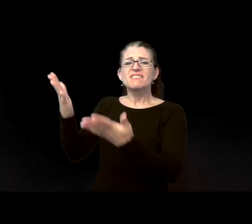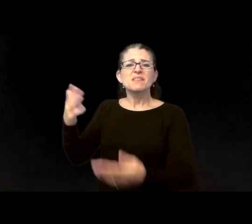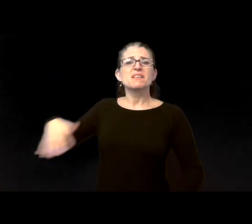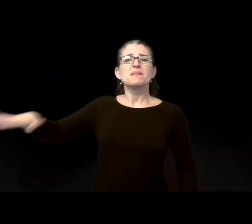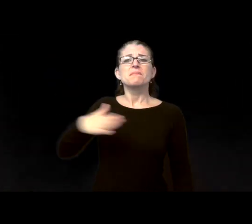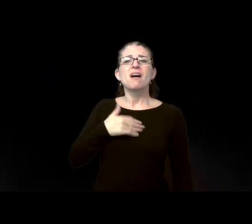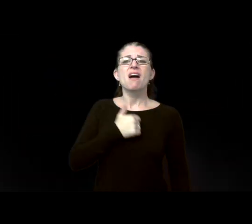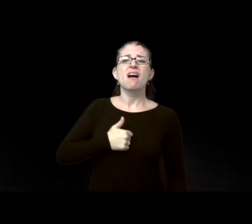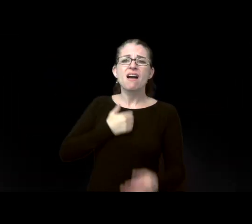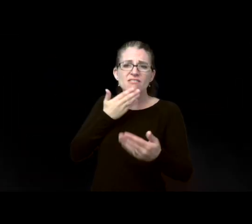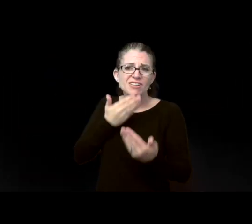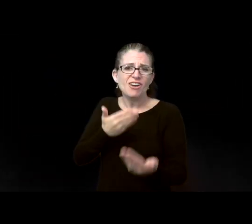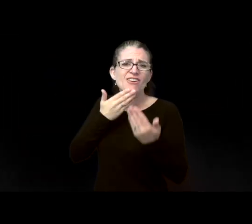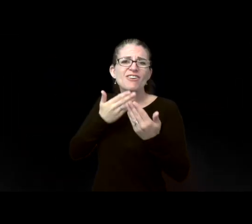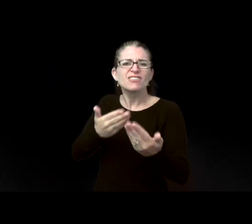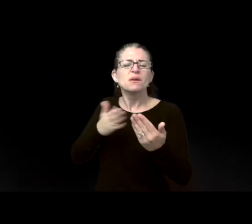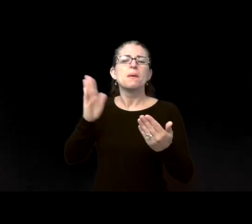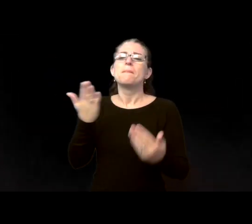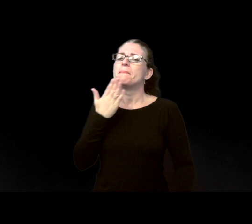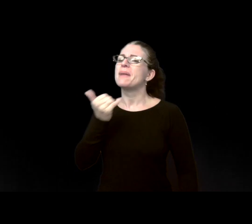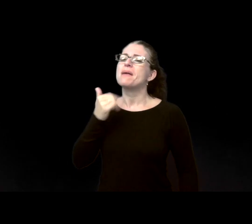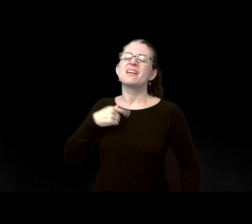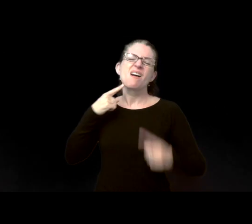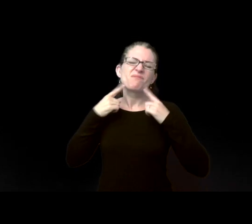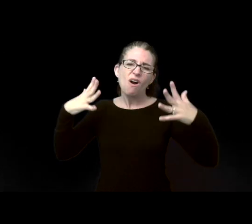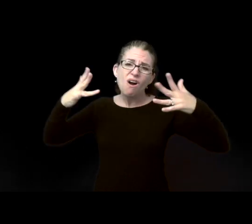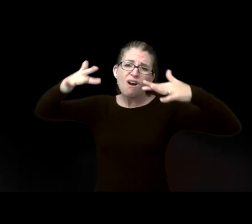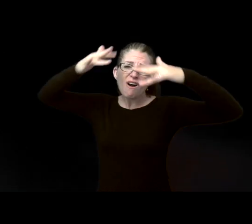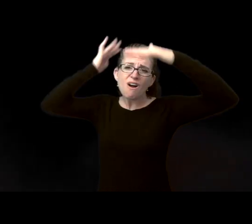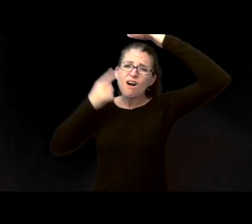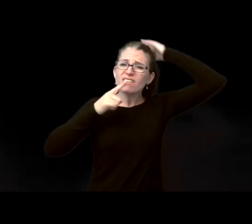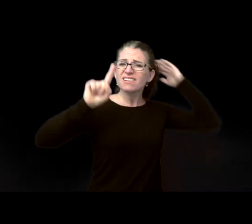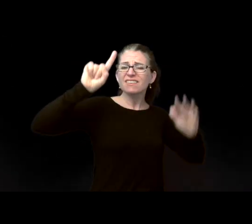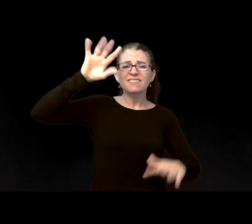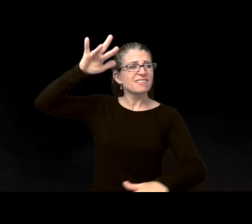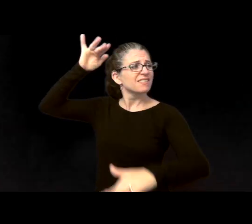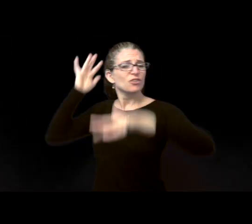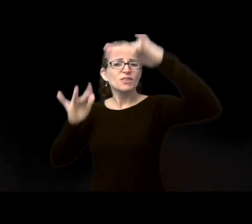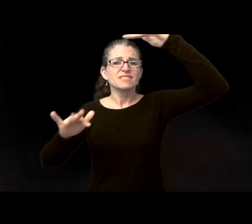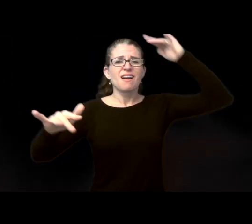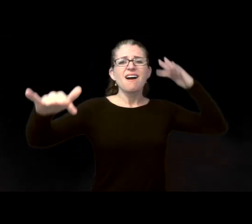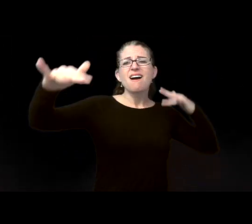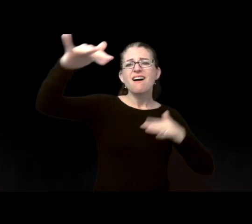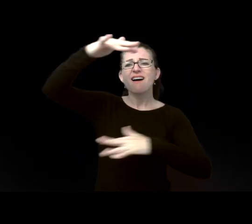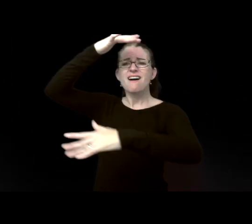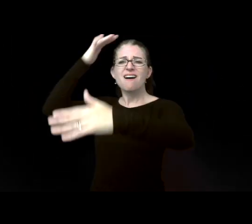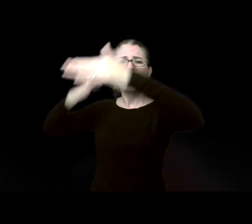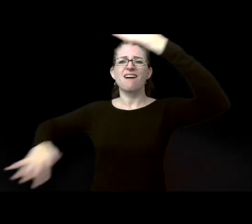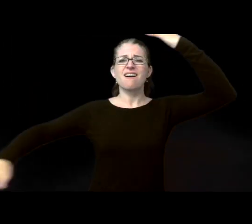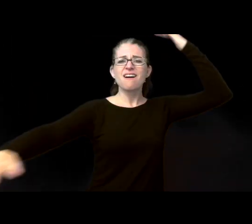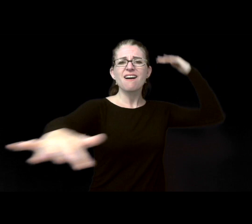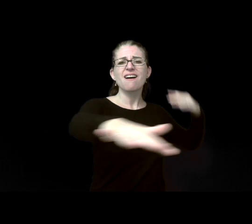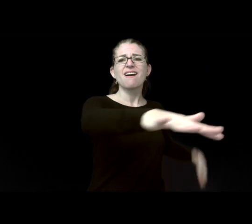them my regards. I'm falling, baby, through the sky, I'm falling,